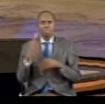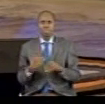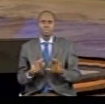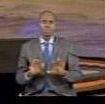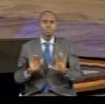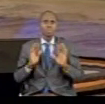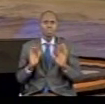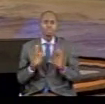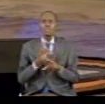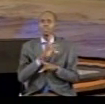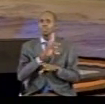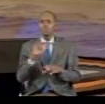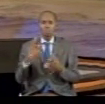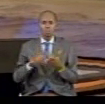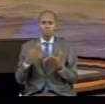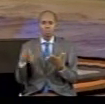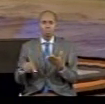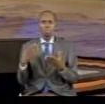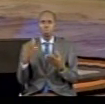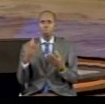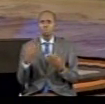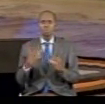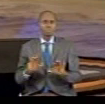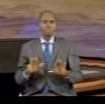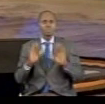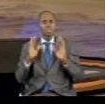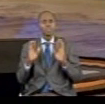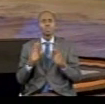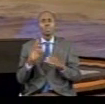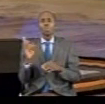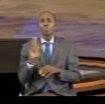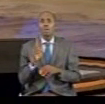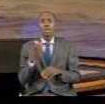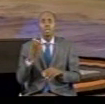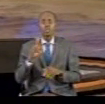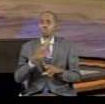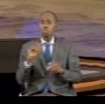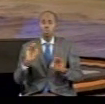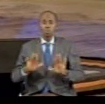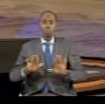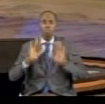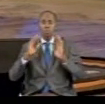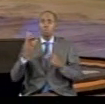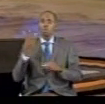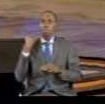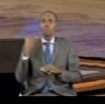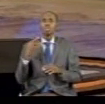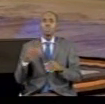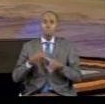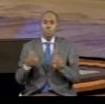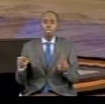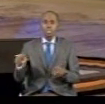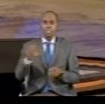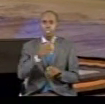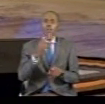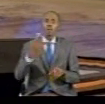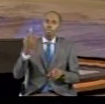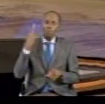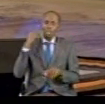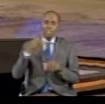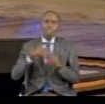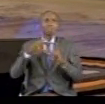of the fear, where no fear was, there were they in great